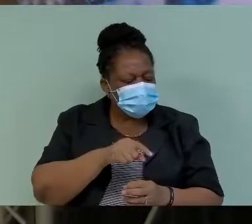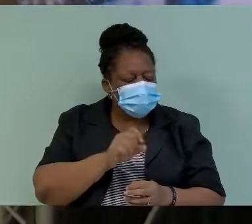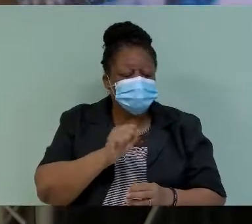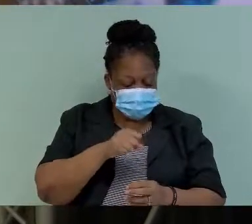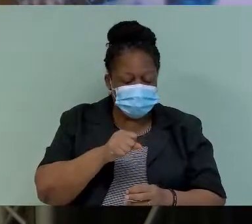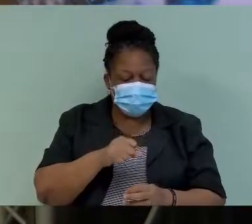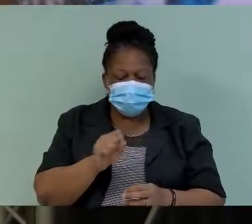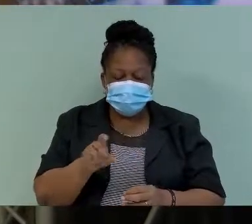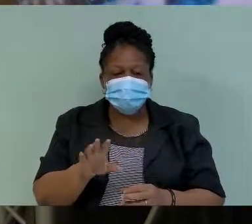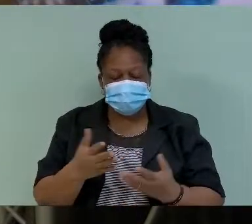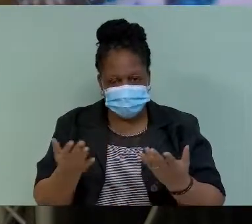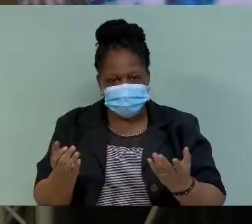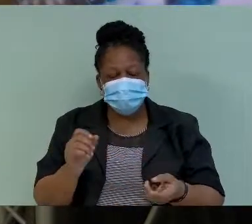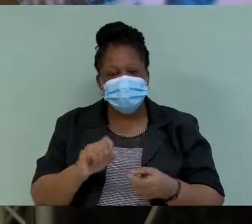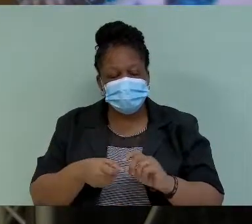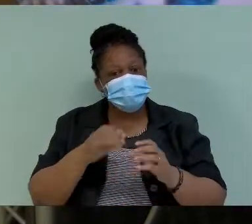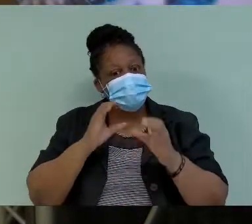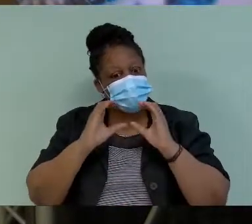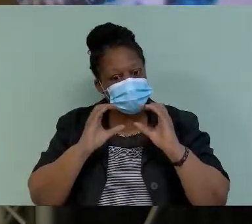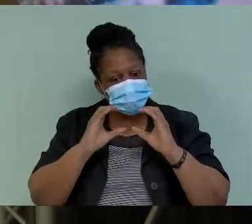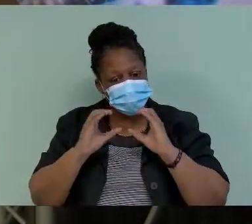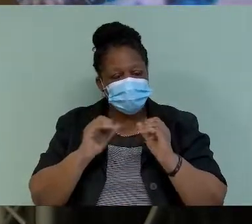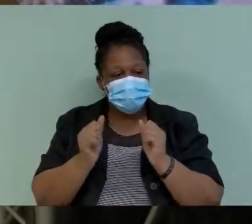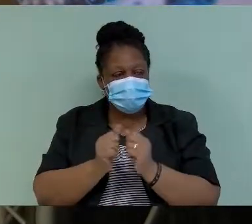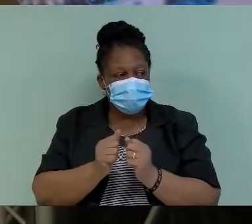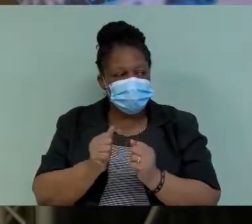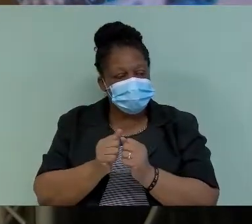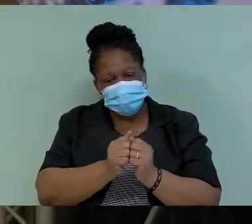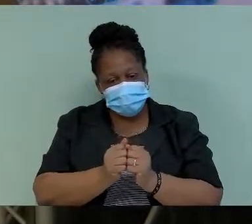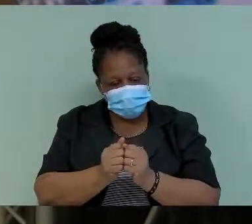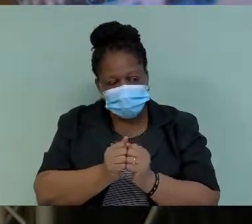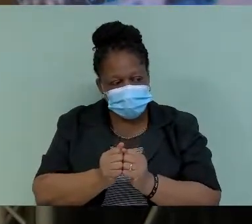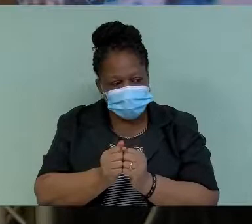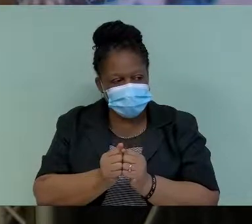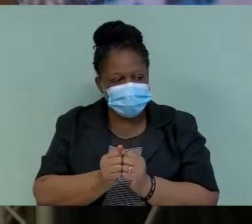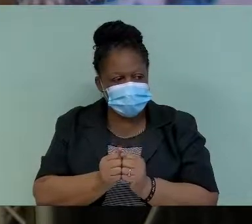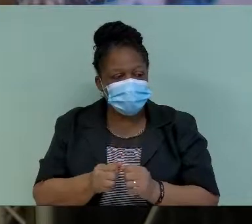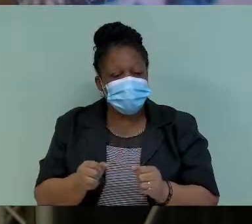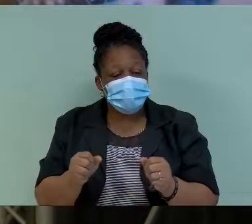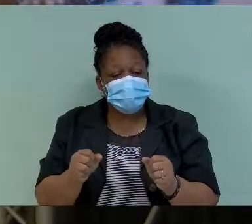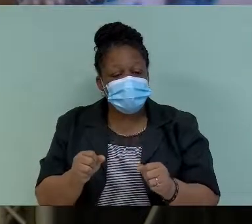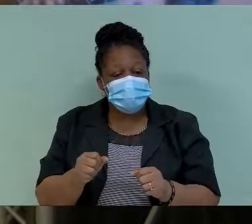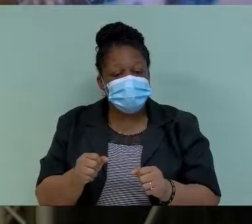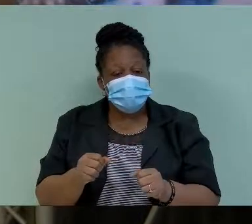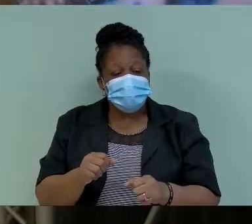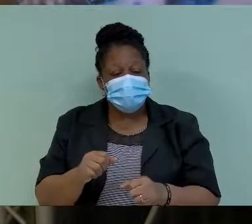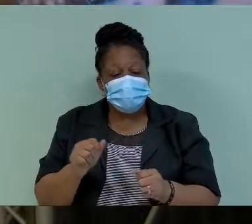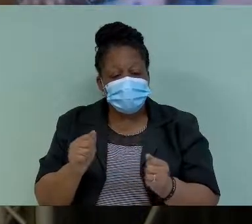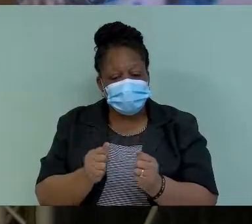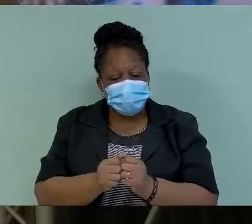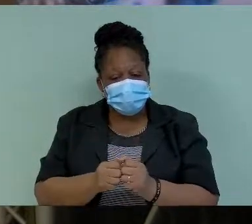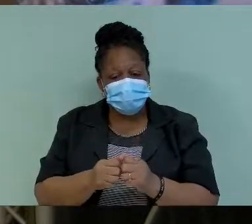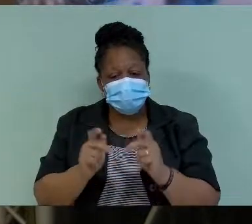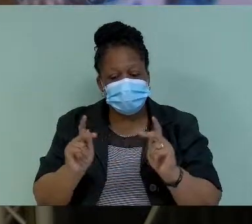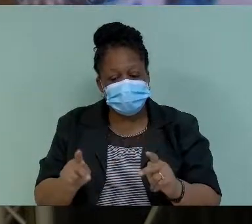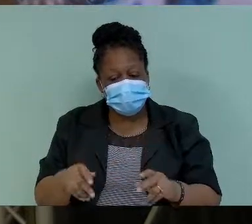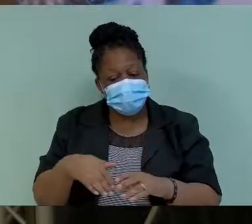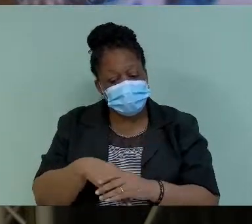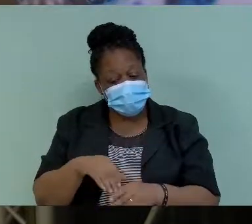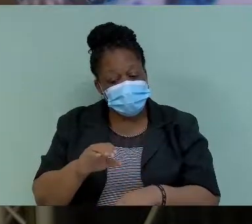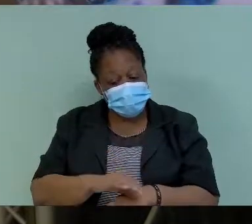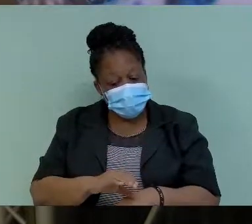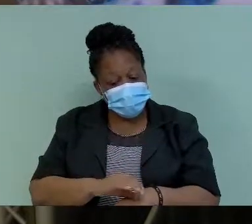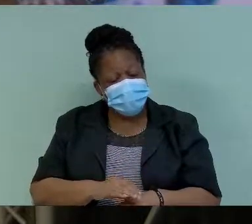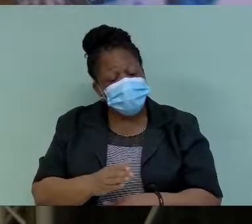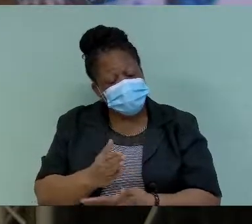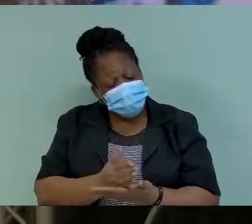will be discussing that draft with their members, and likely changes may be